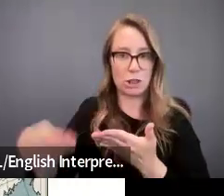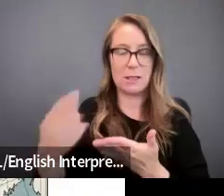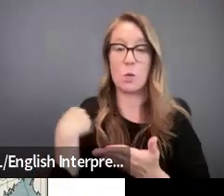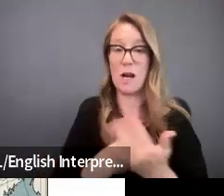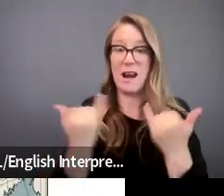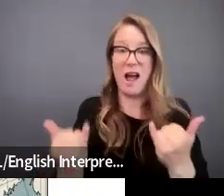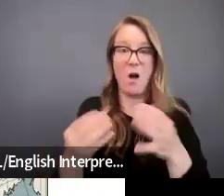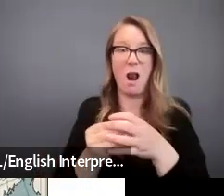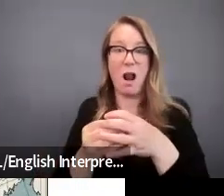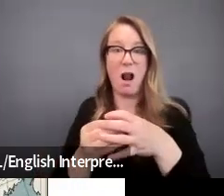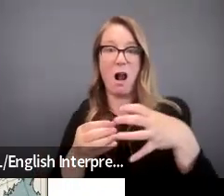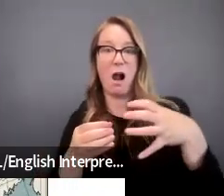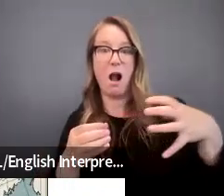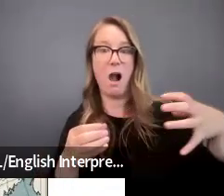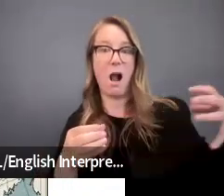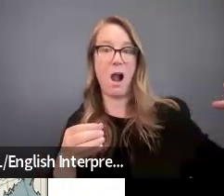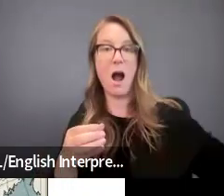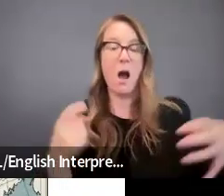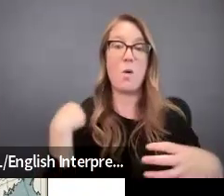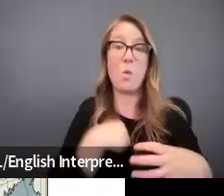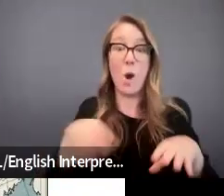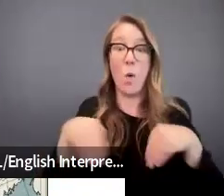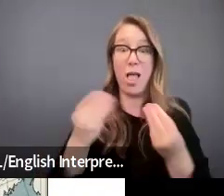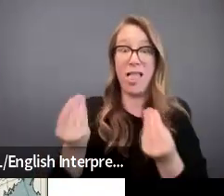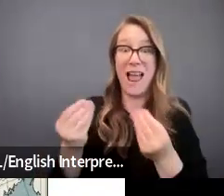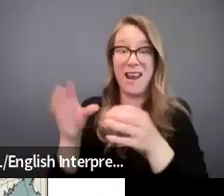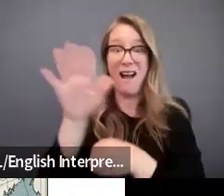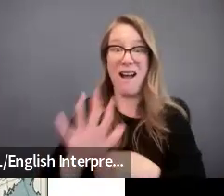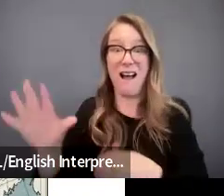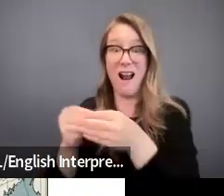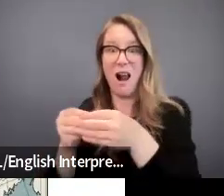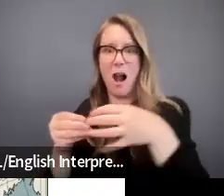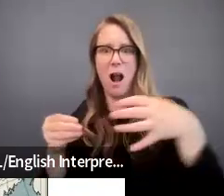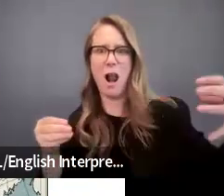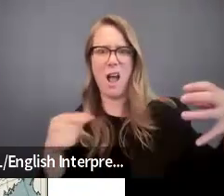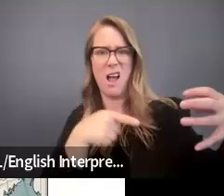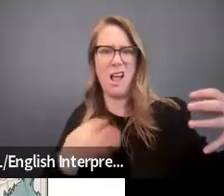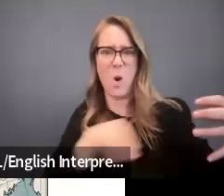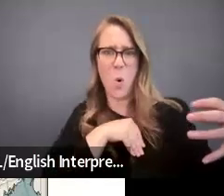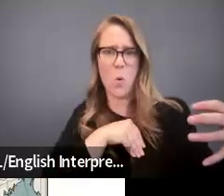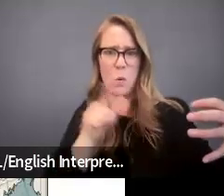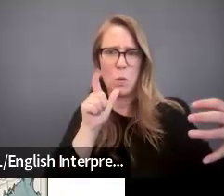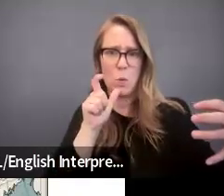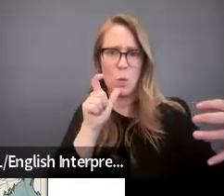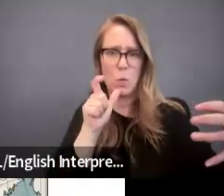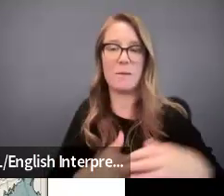now expanding westward. We have all of this land, and who is going to own this land?